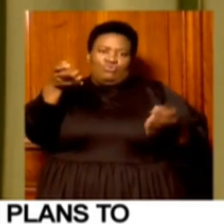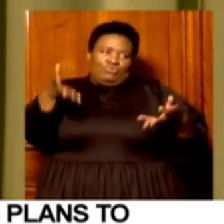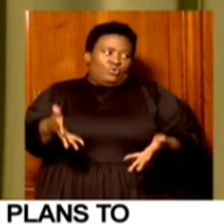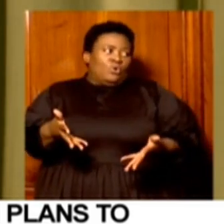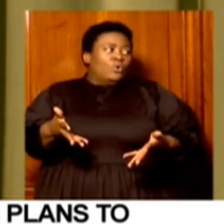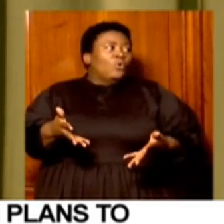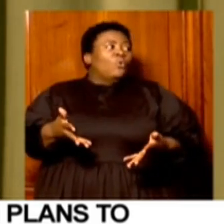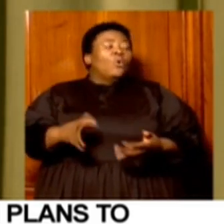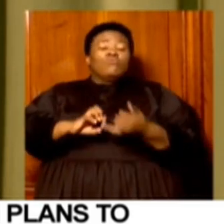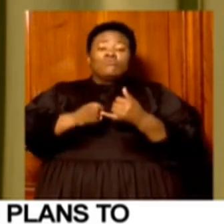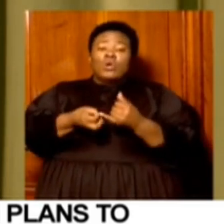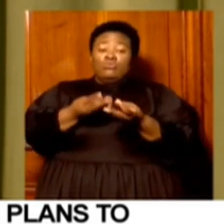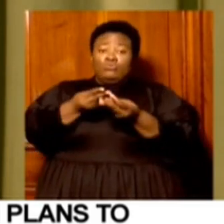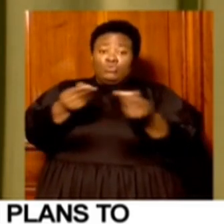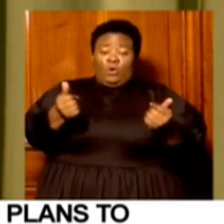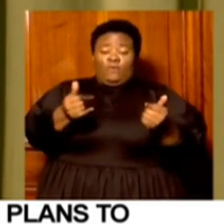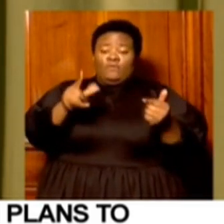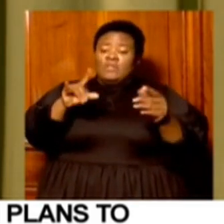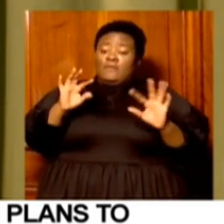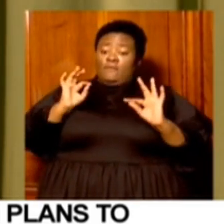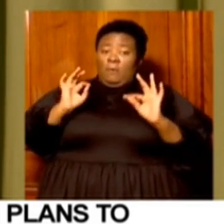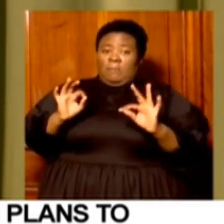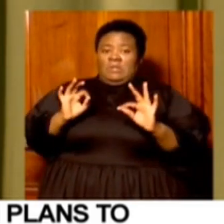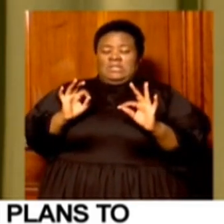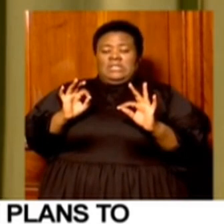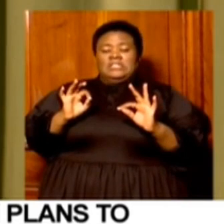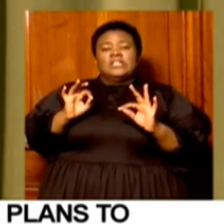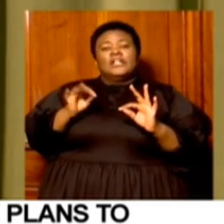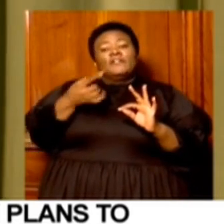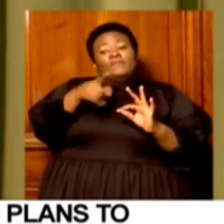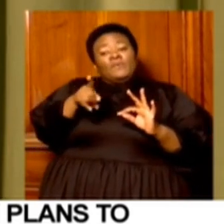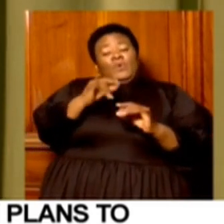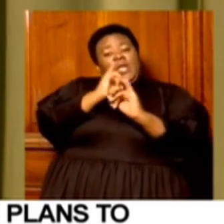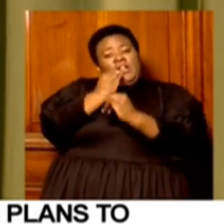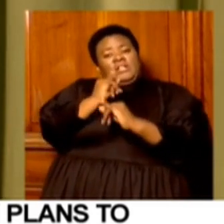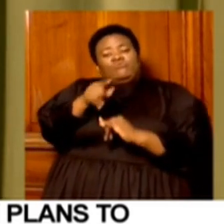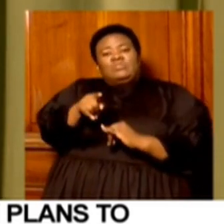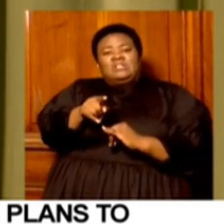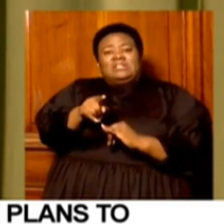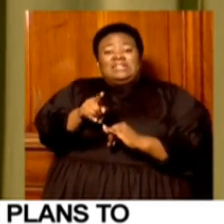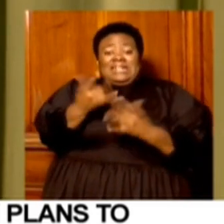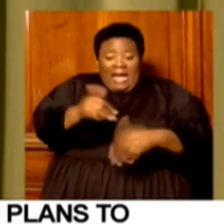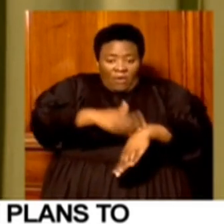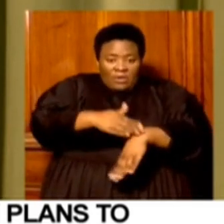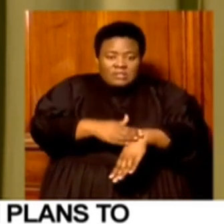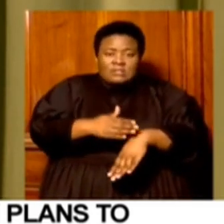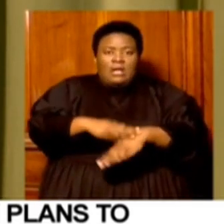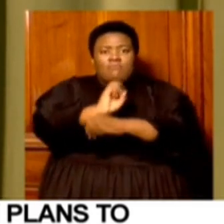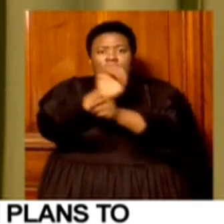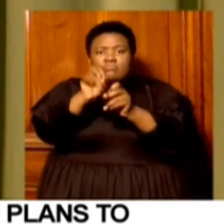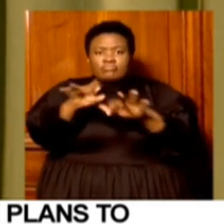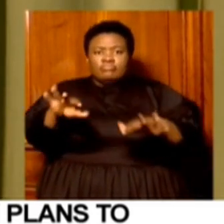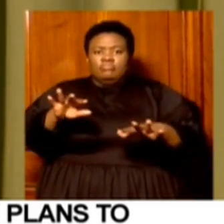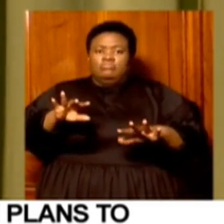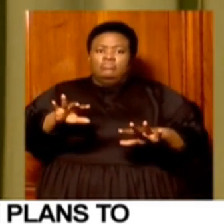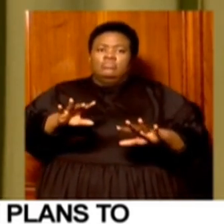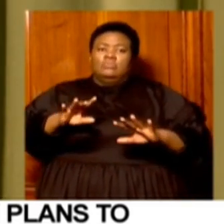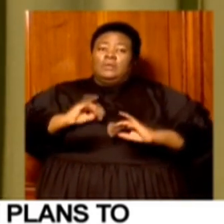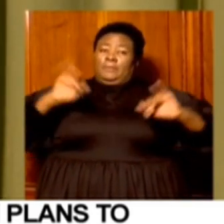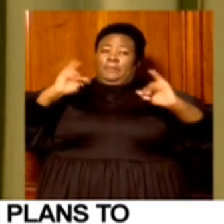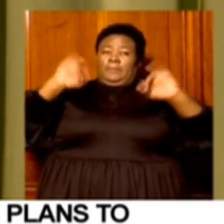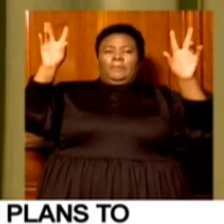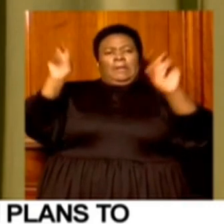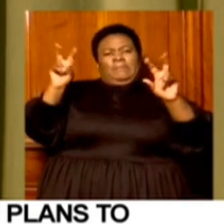that formalization in the midst of COVID-19, it raises serious issues in terms of the